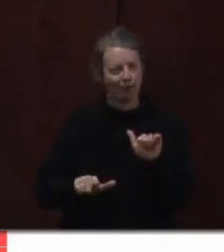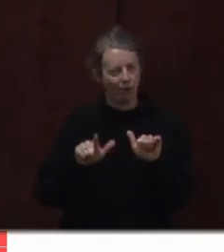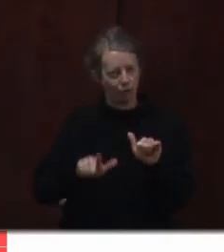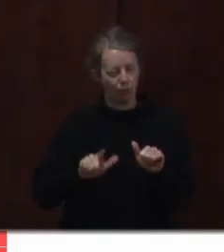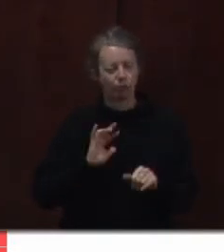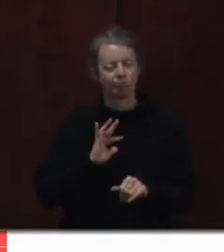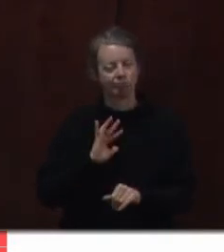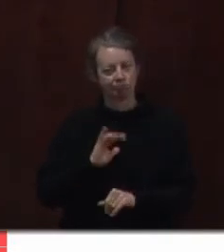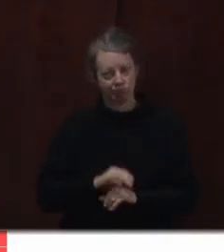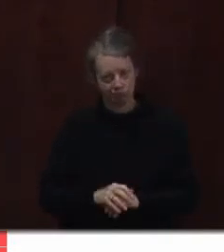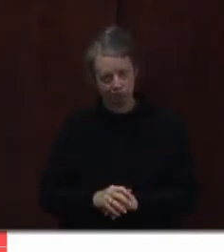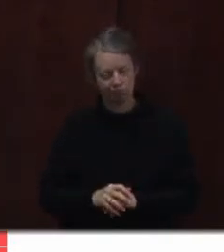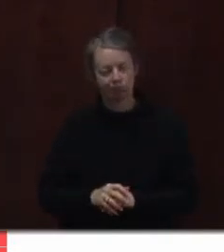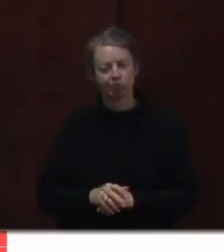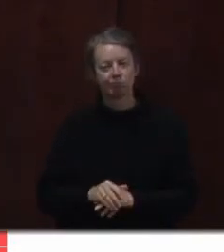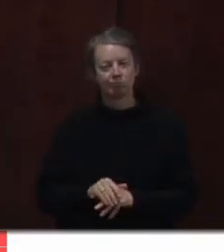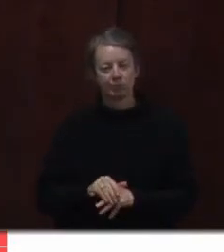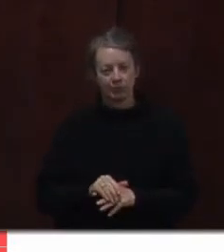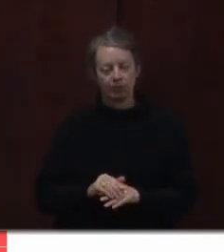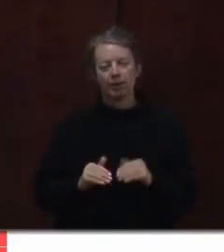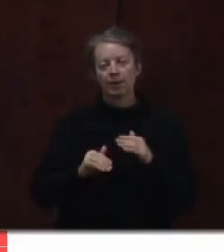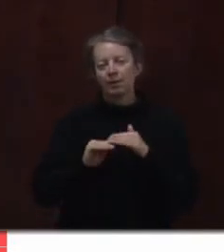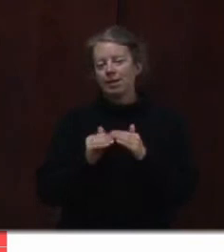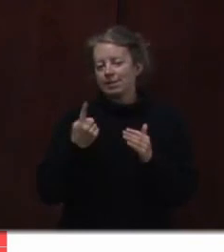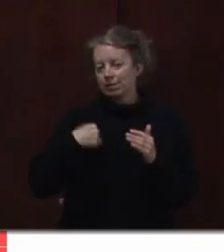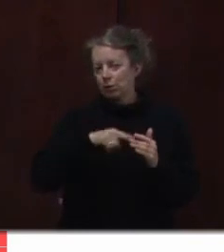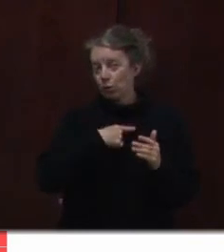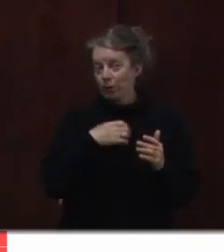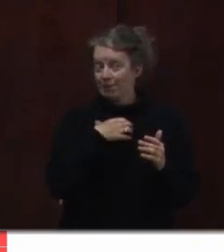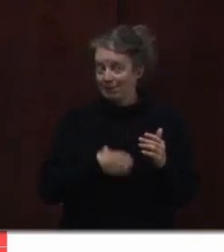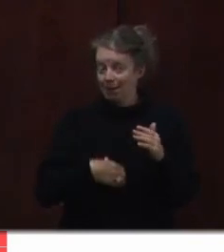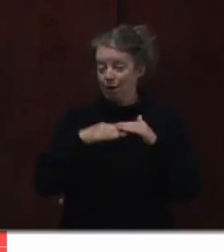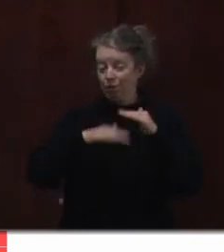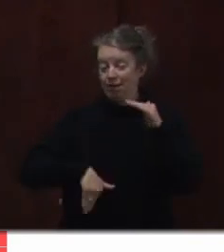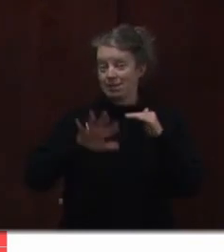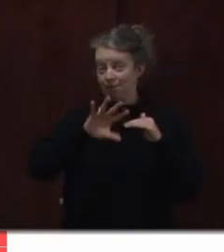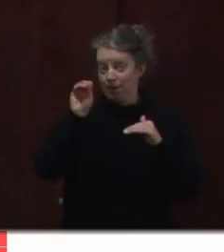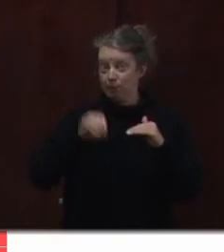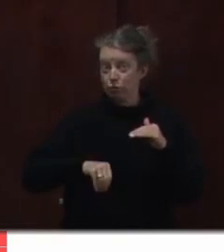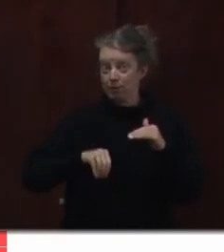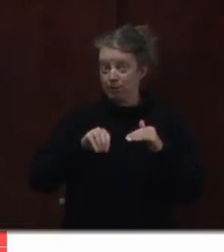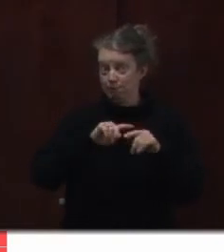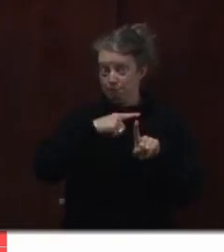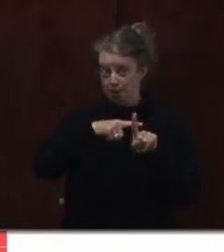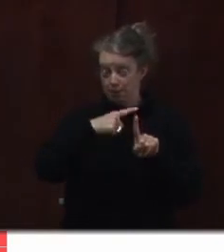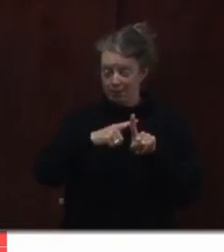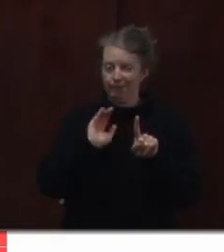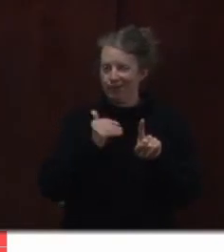is below the 5%, which is desirable. The